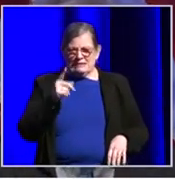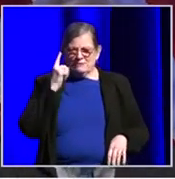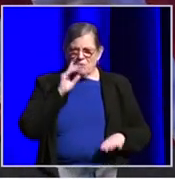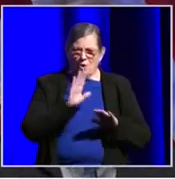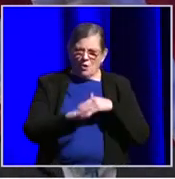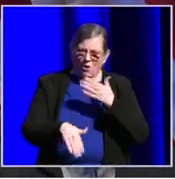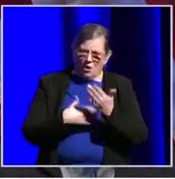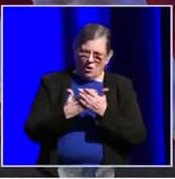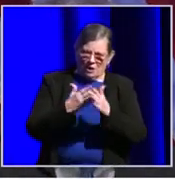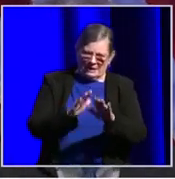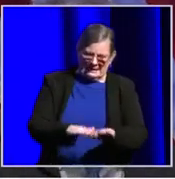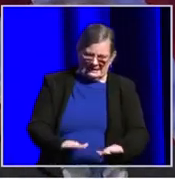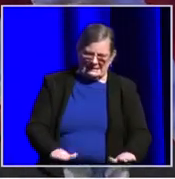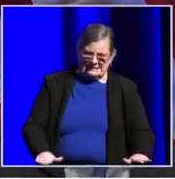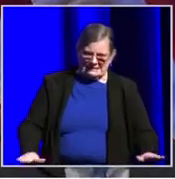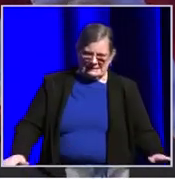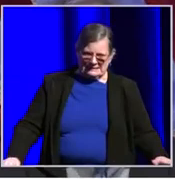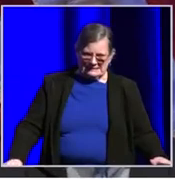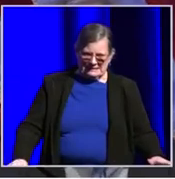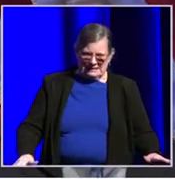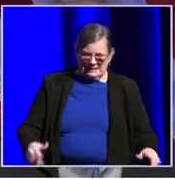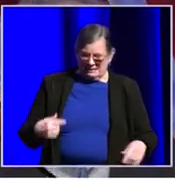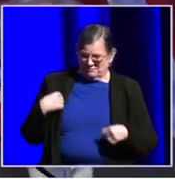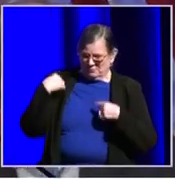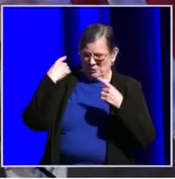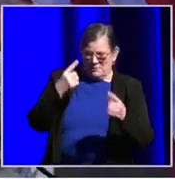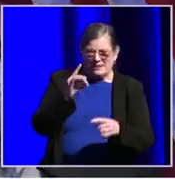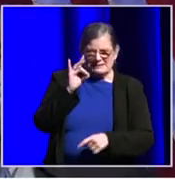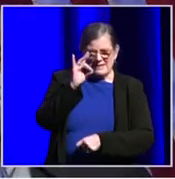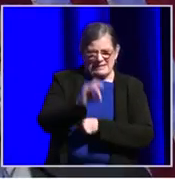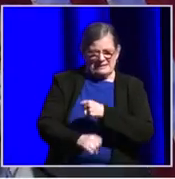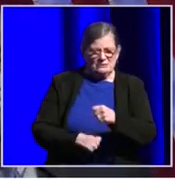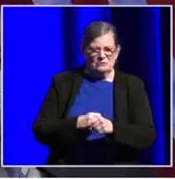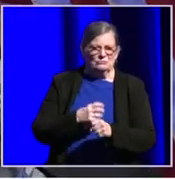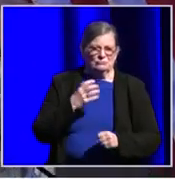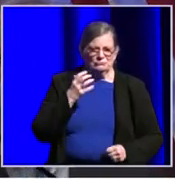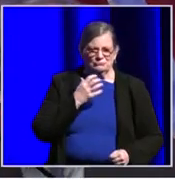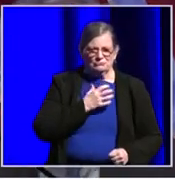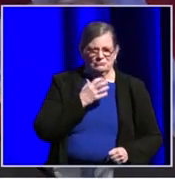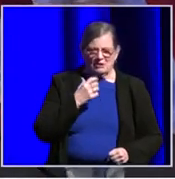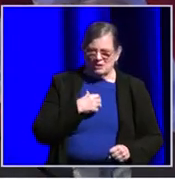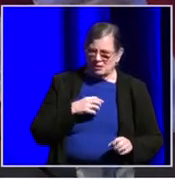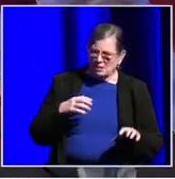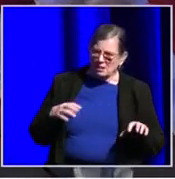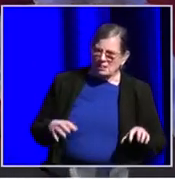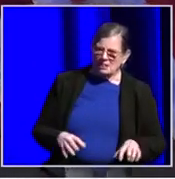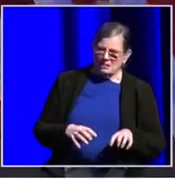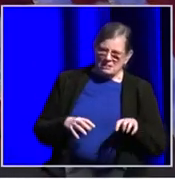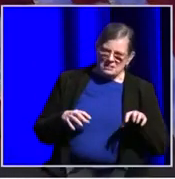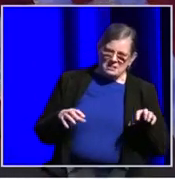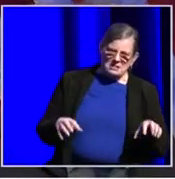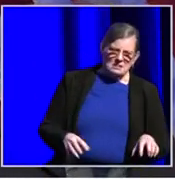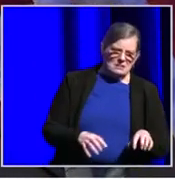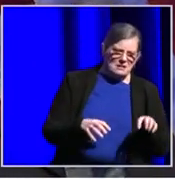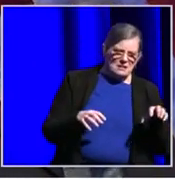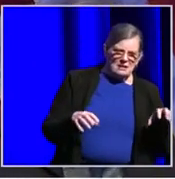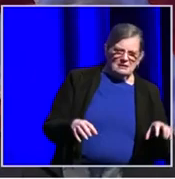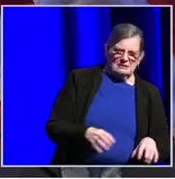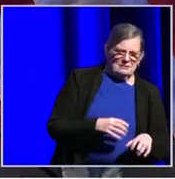And in the last 8 years, we've taken big swings for DC too. Our population